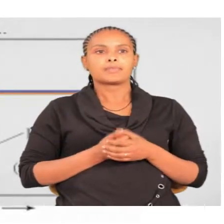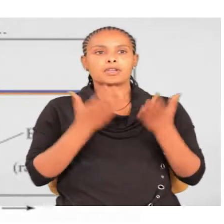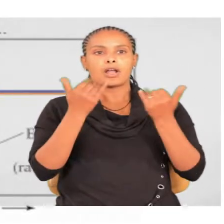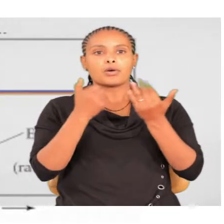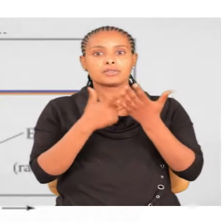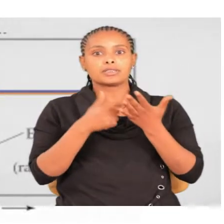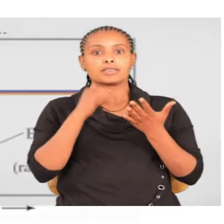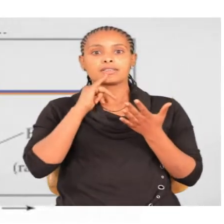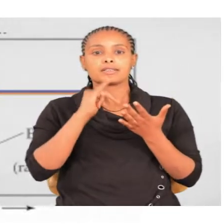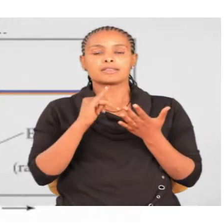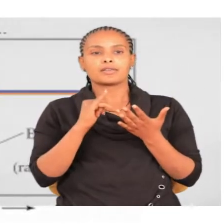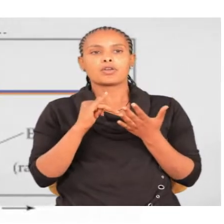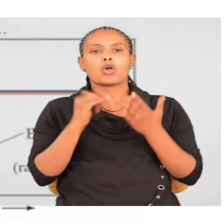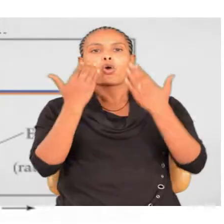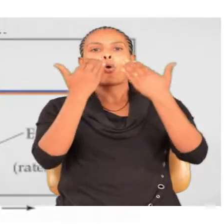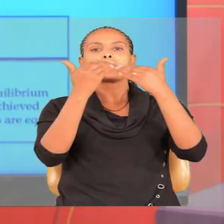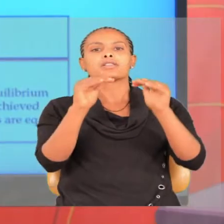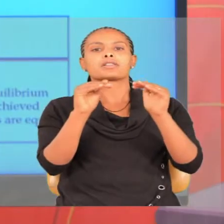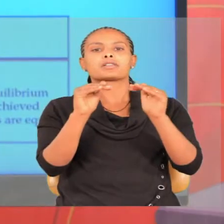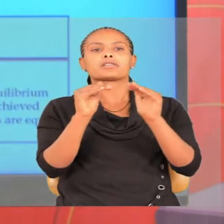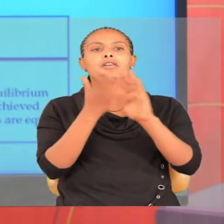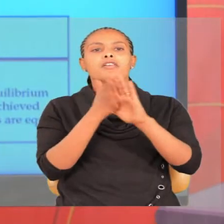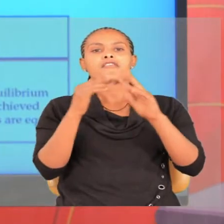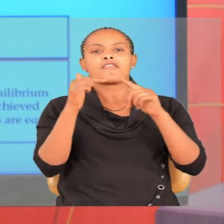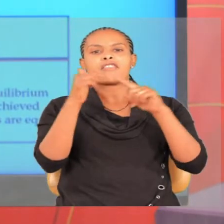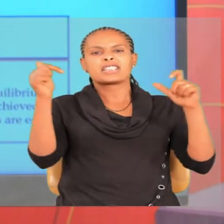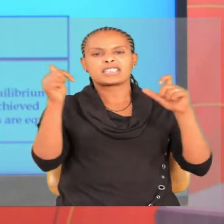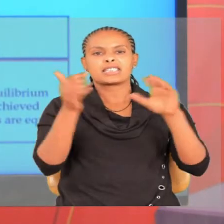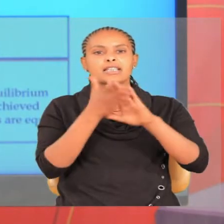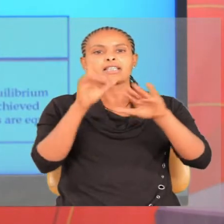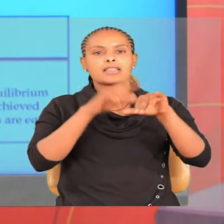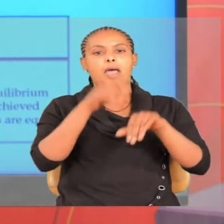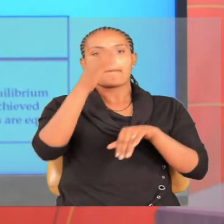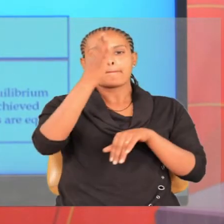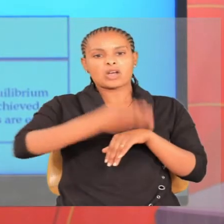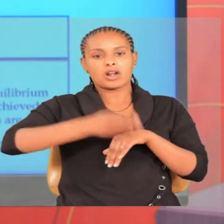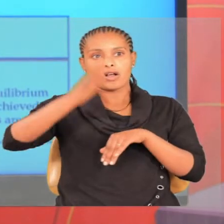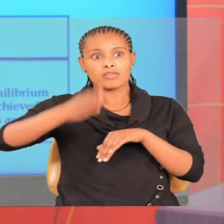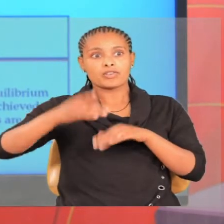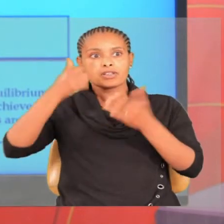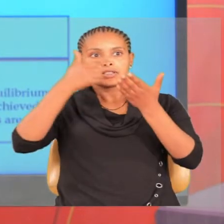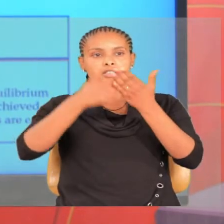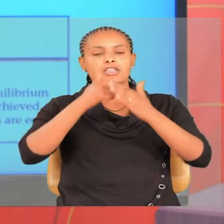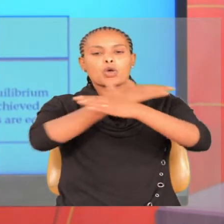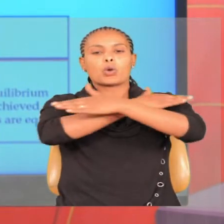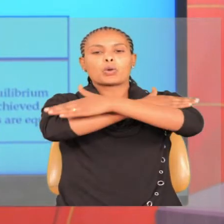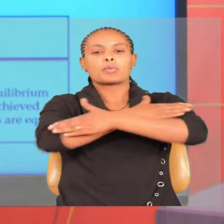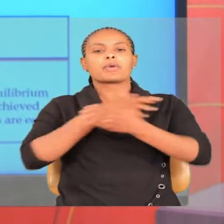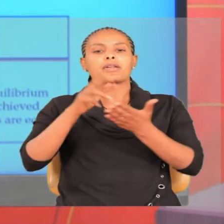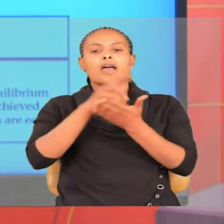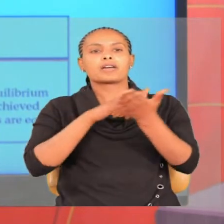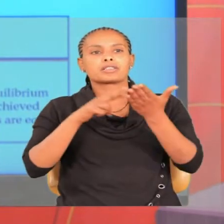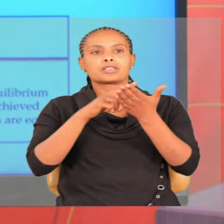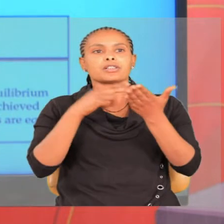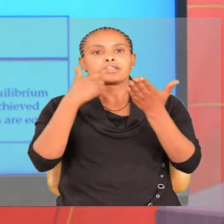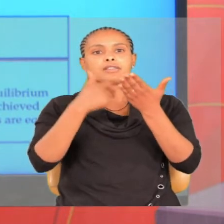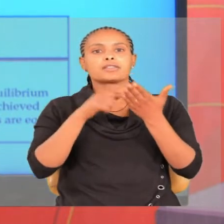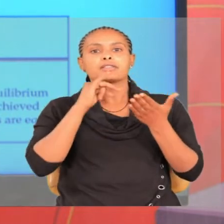Now this is concentration versus time graph for this equilibrium reaction.